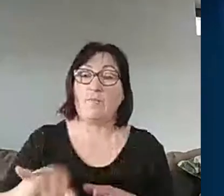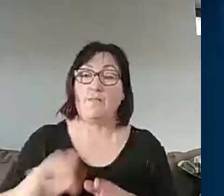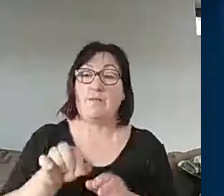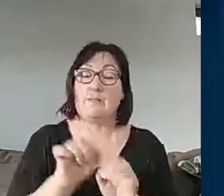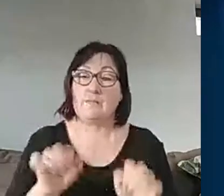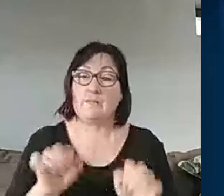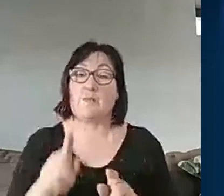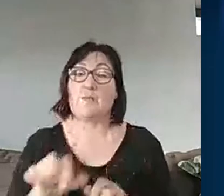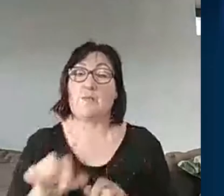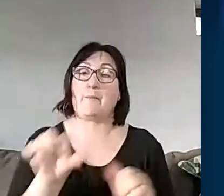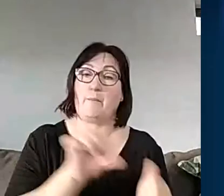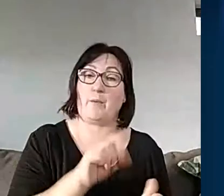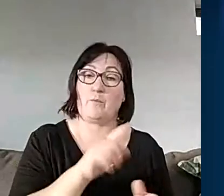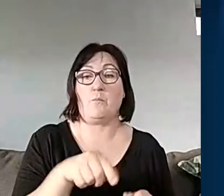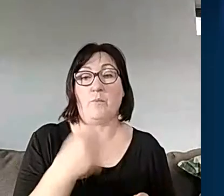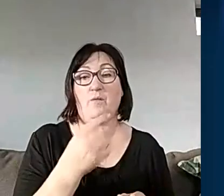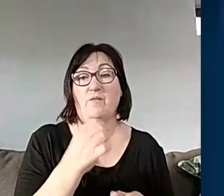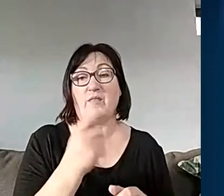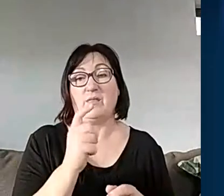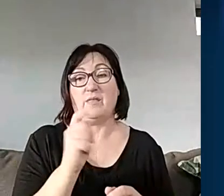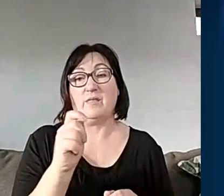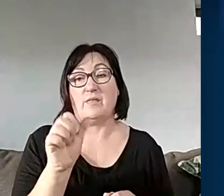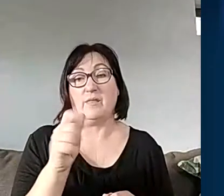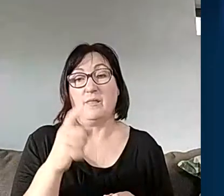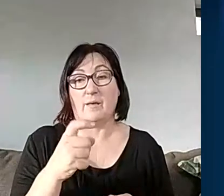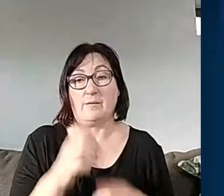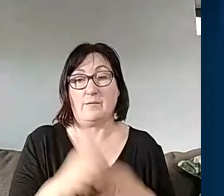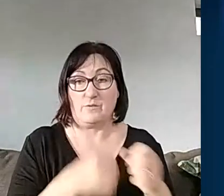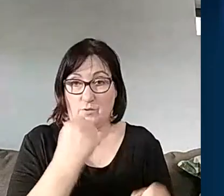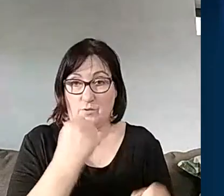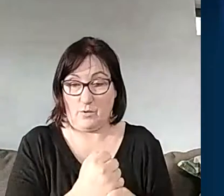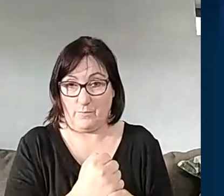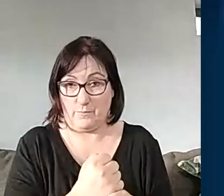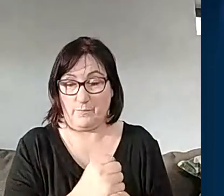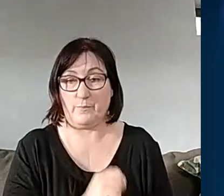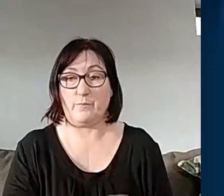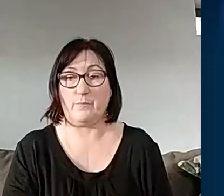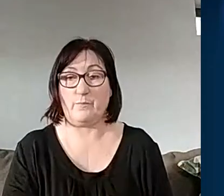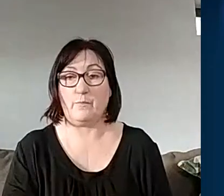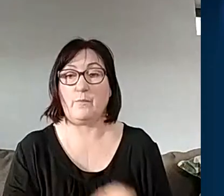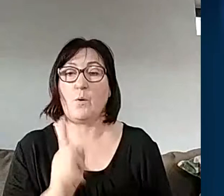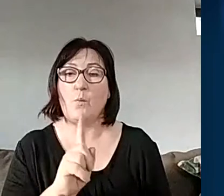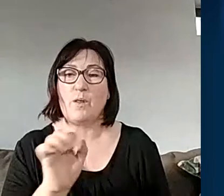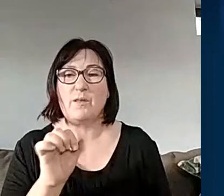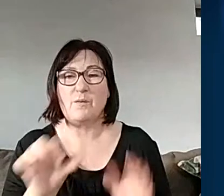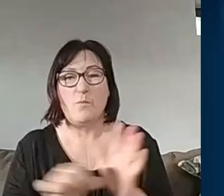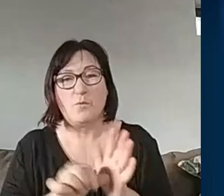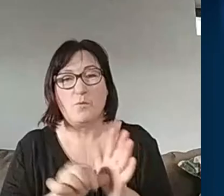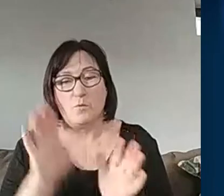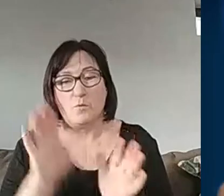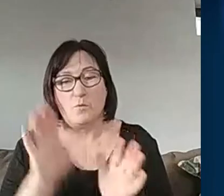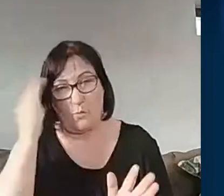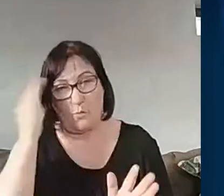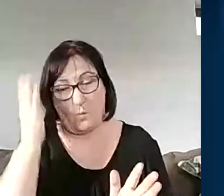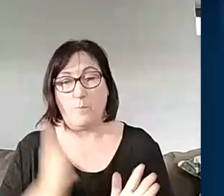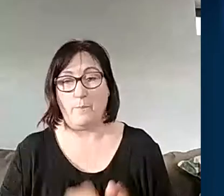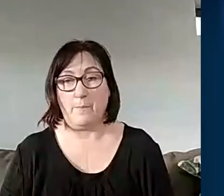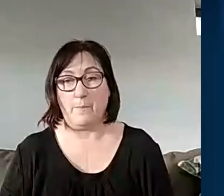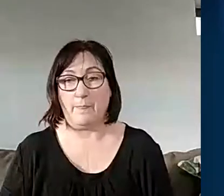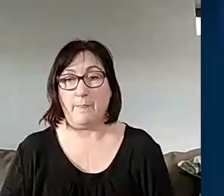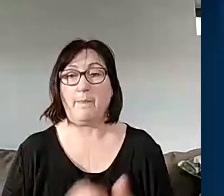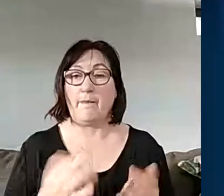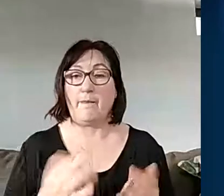it's also important for business to know, or for an individual even to know, that if you leave the turnover tax